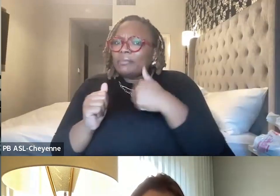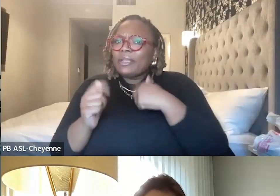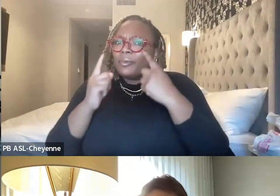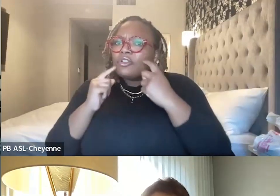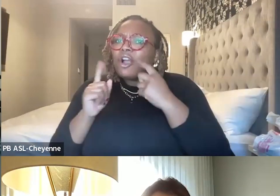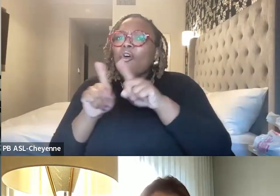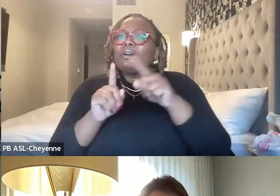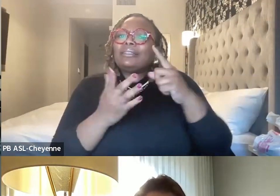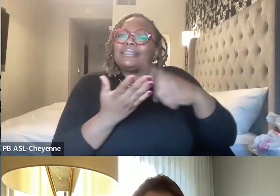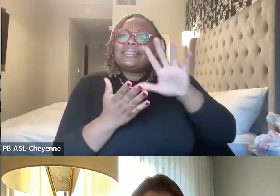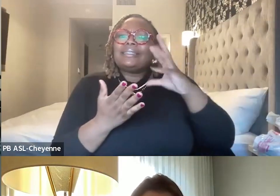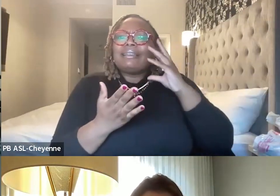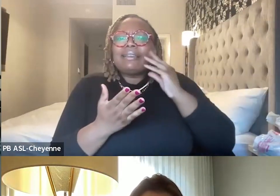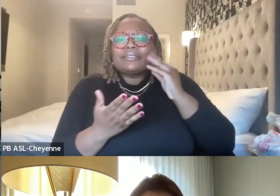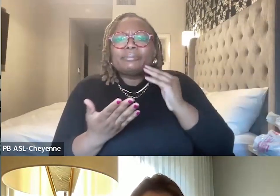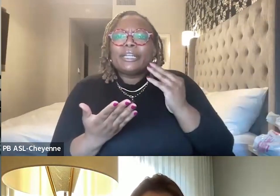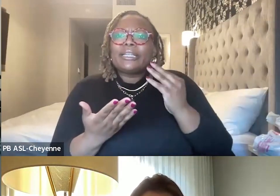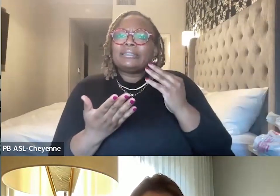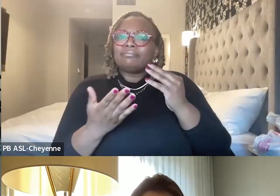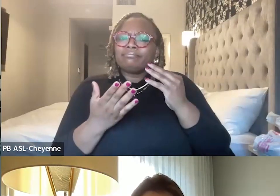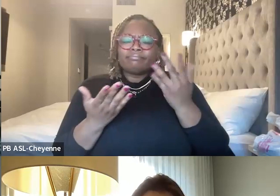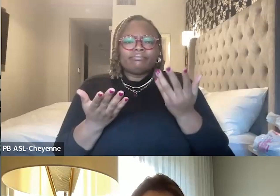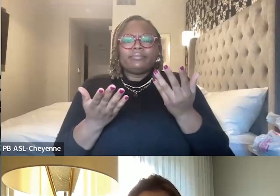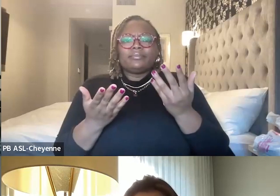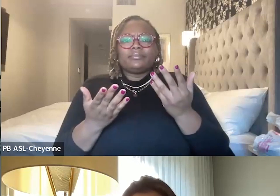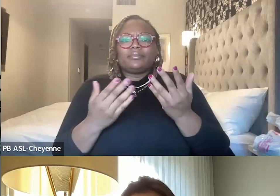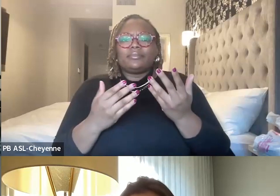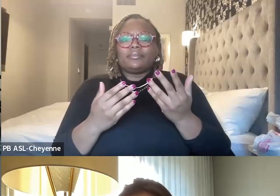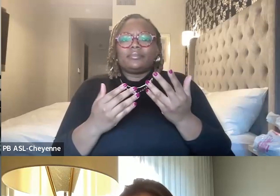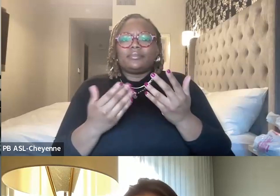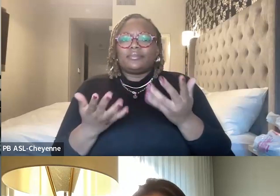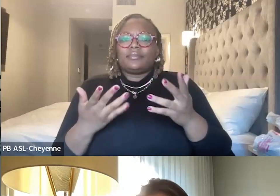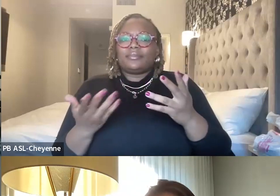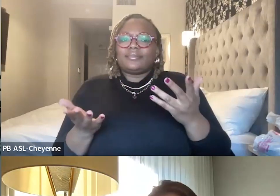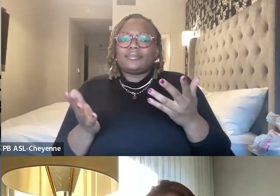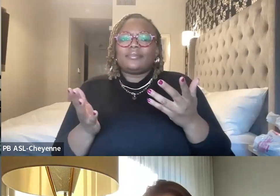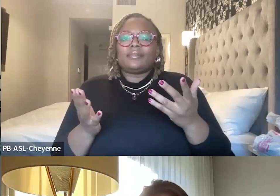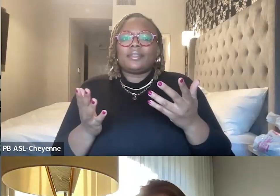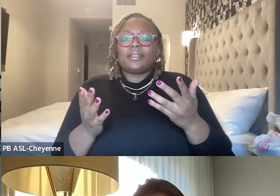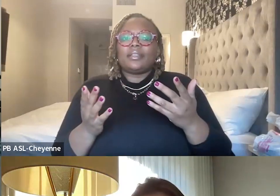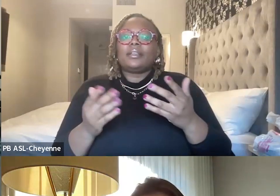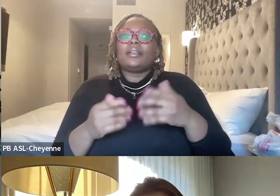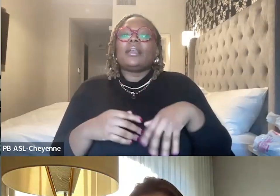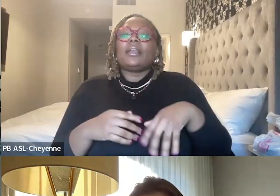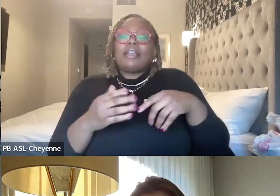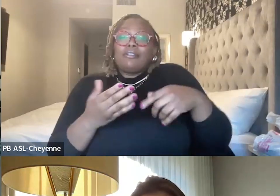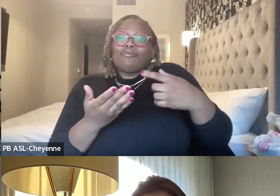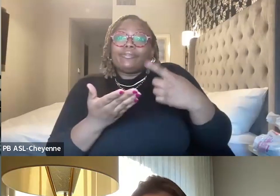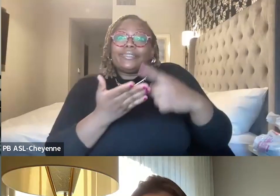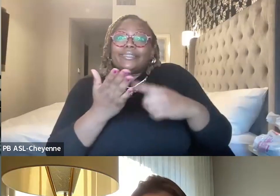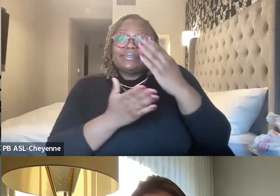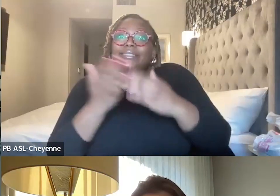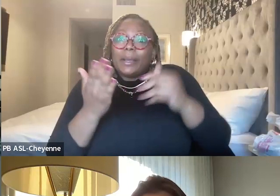about the experience they had in life, about FIV, how to say FIV, like fertilization in vitro process, that a lot